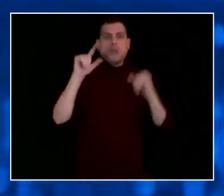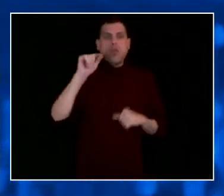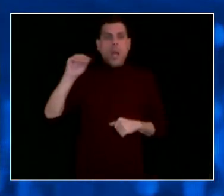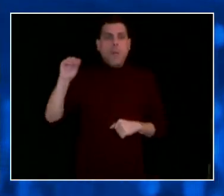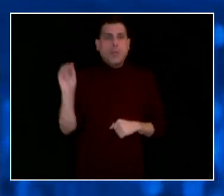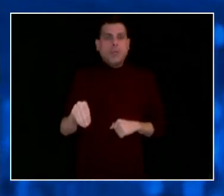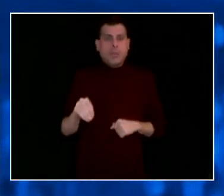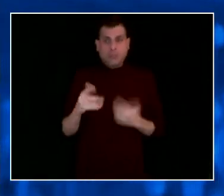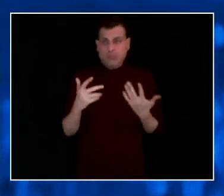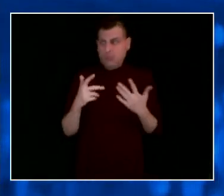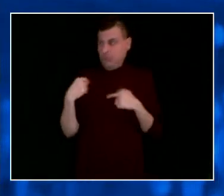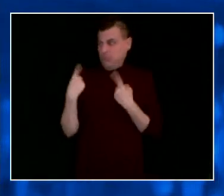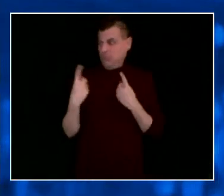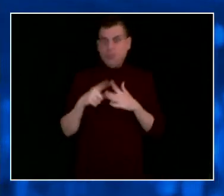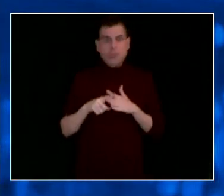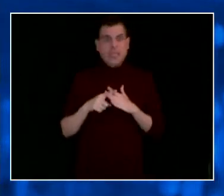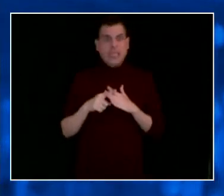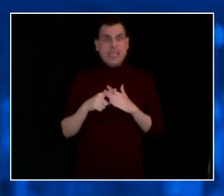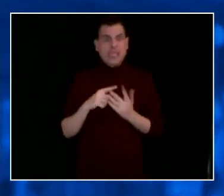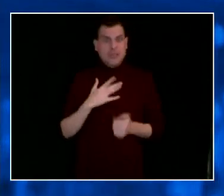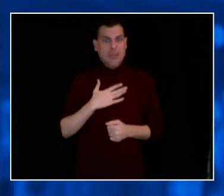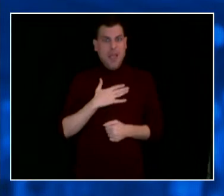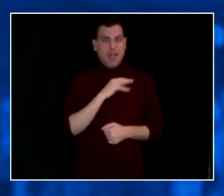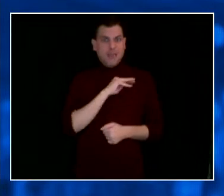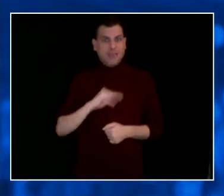administration. We brought nearly